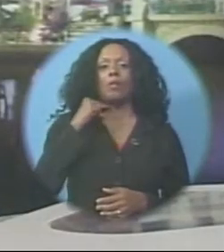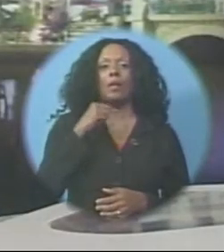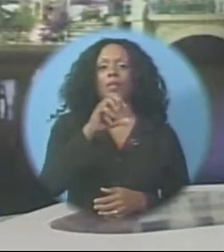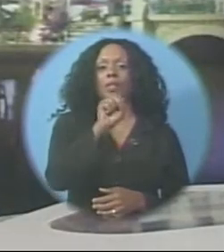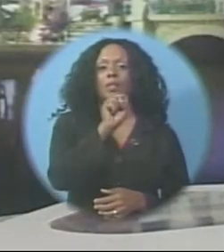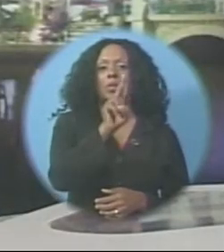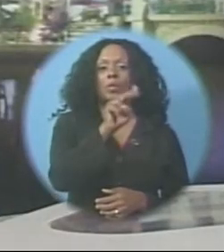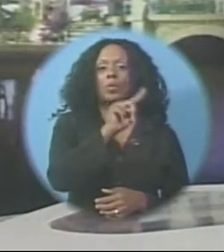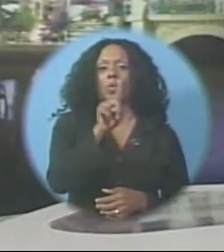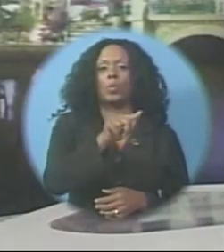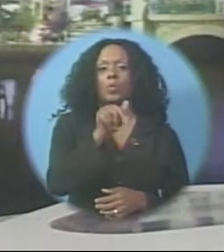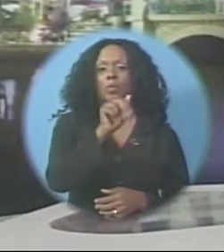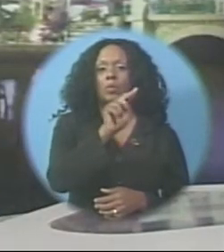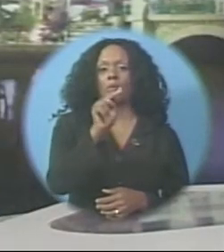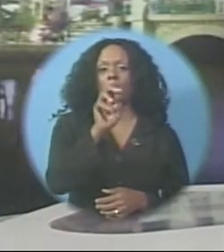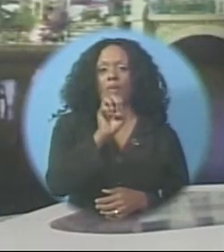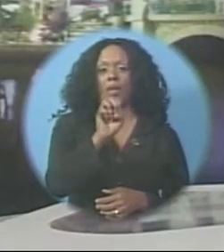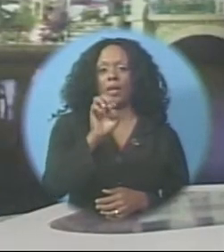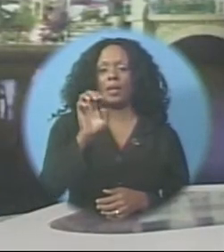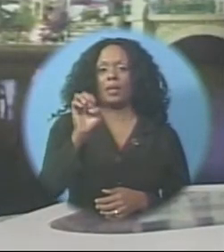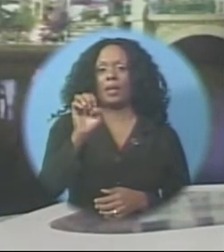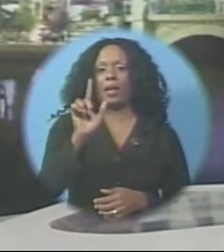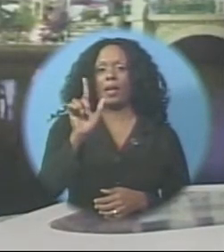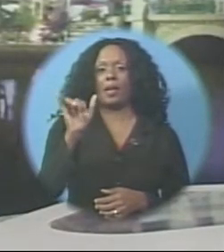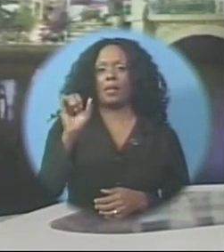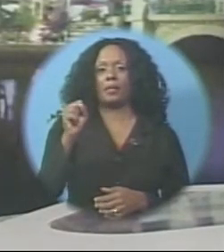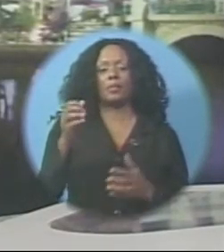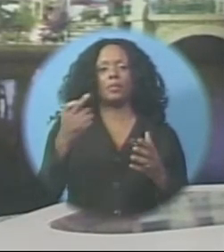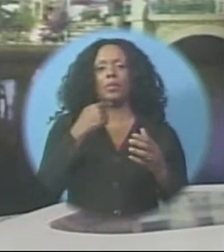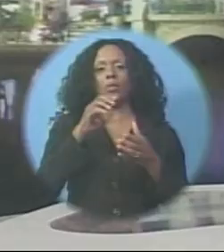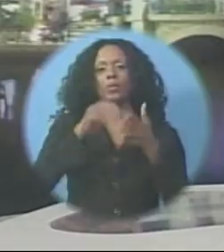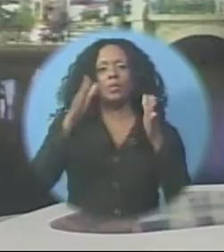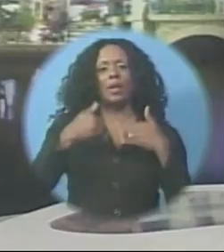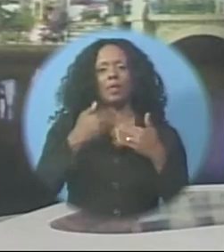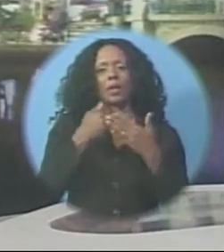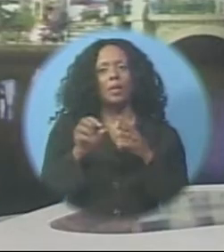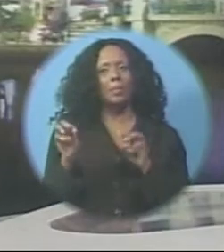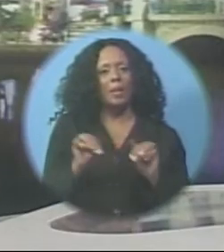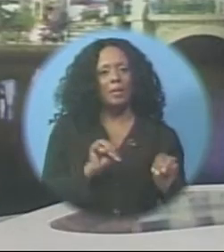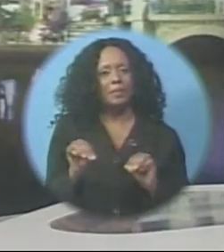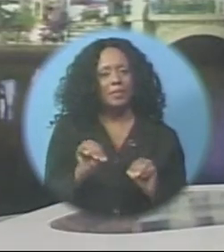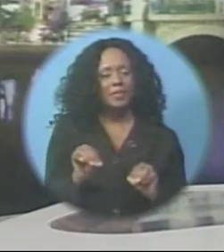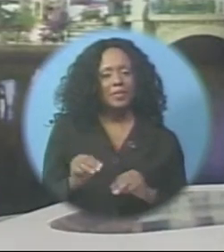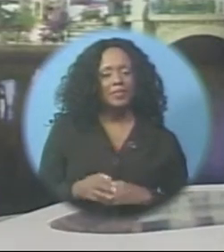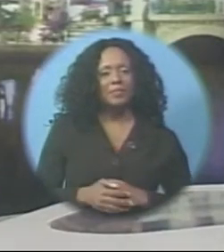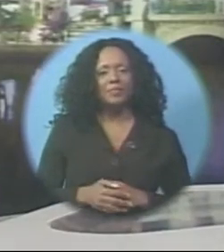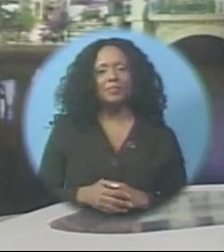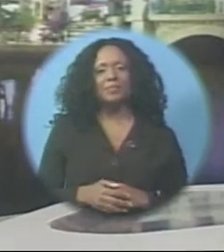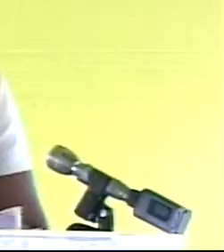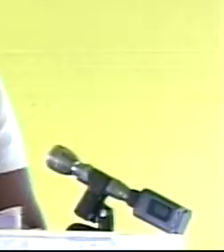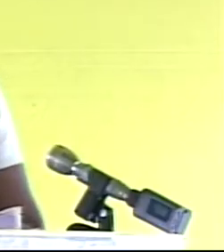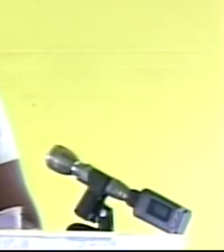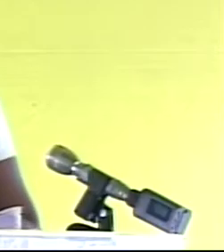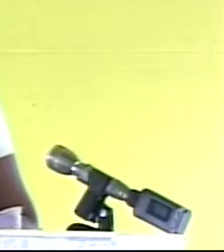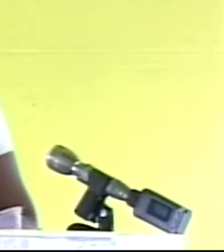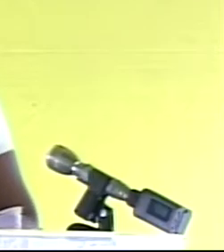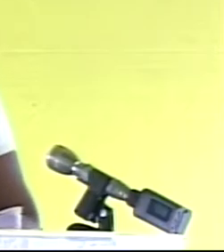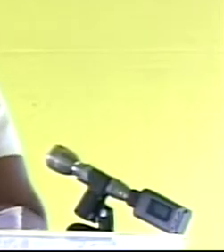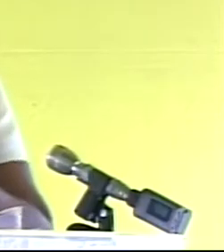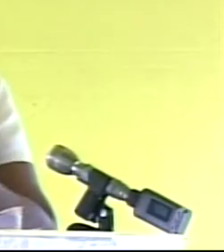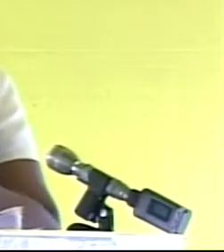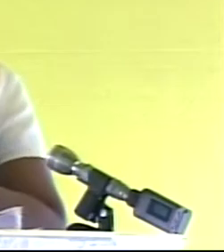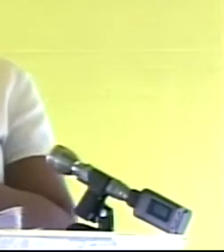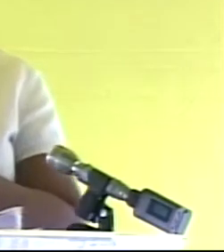Meantime, Reverend Susan Ellis also reminded the students to have good manners. I also want to say to you,